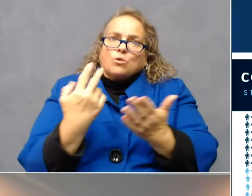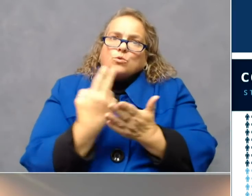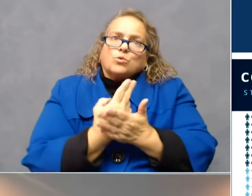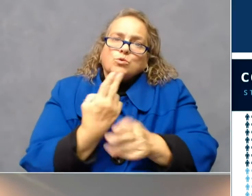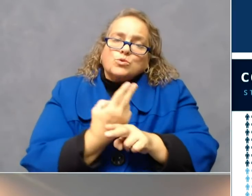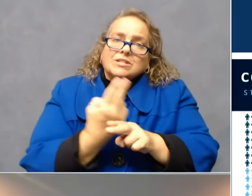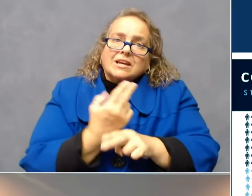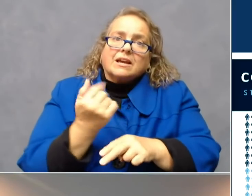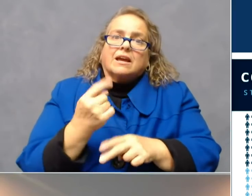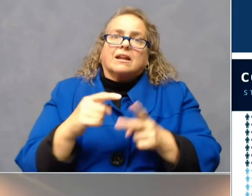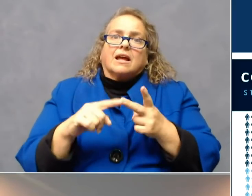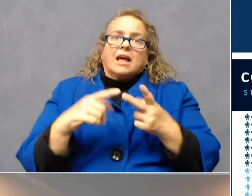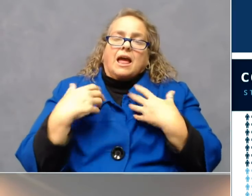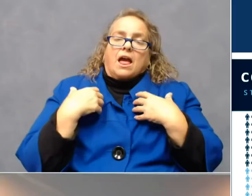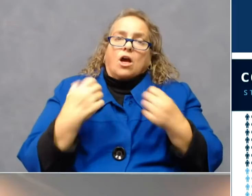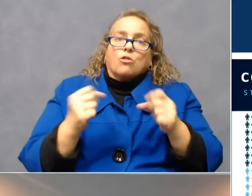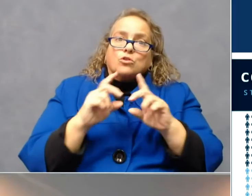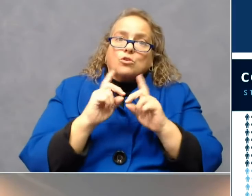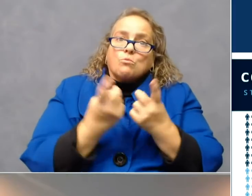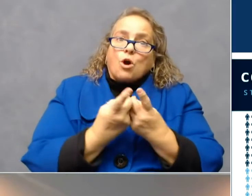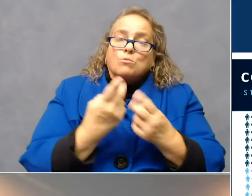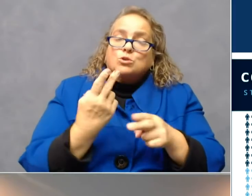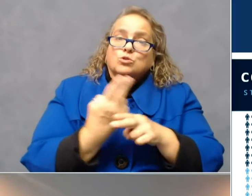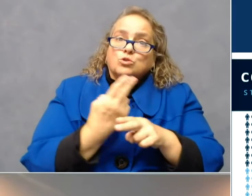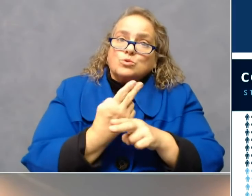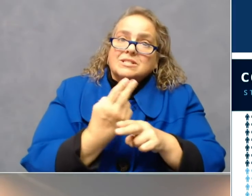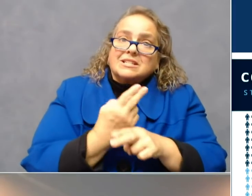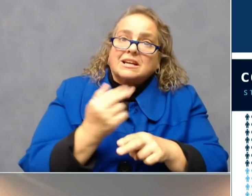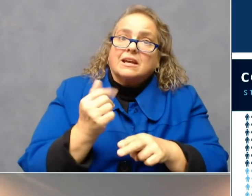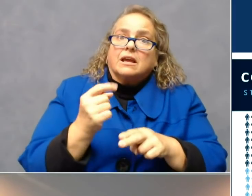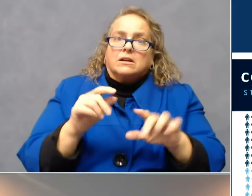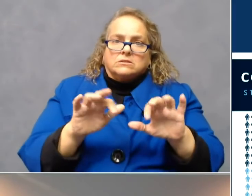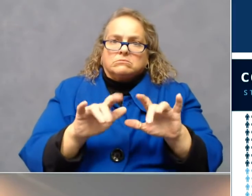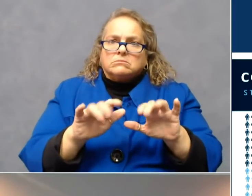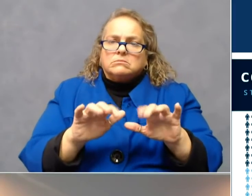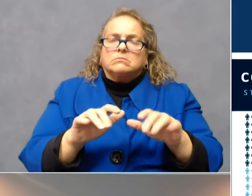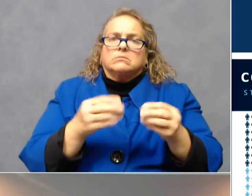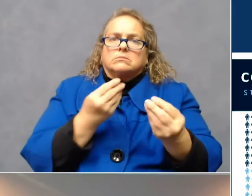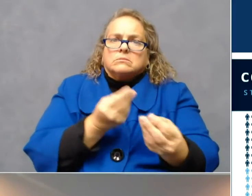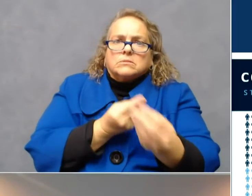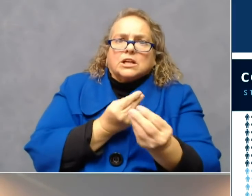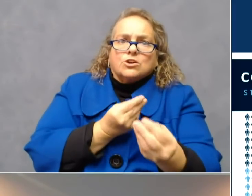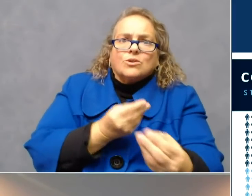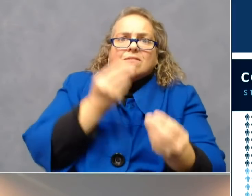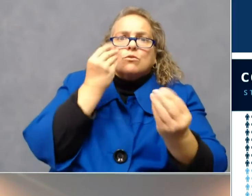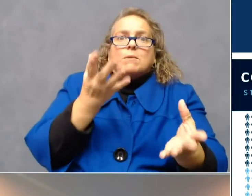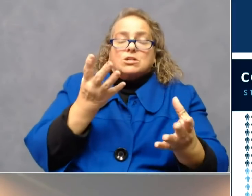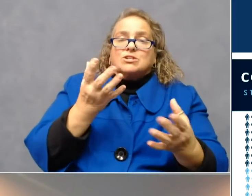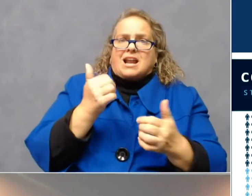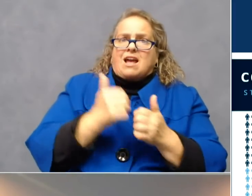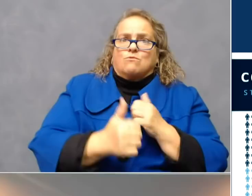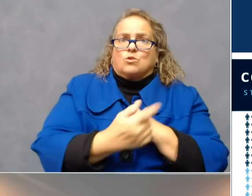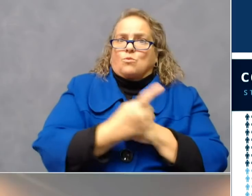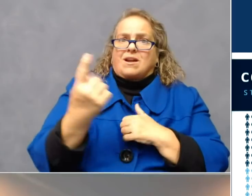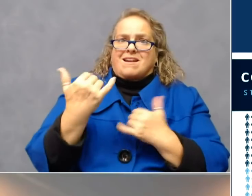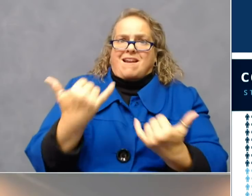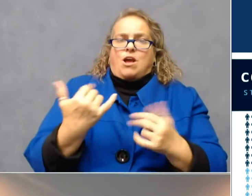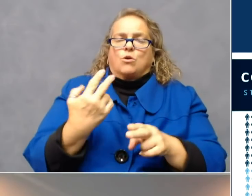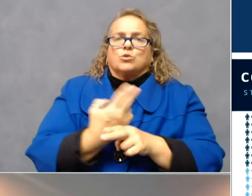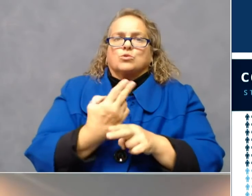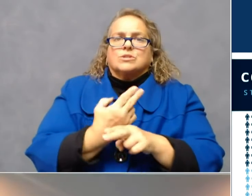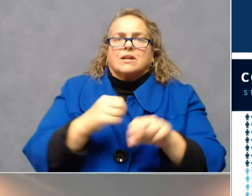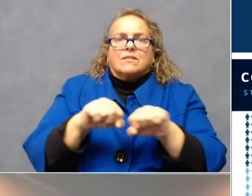that require some assistance from Frankfurt, but for the most part, everyone's using the system on their own, and it